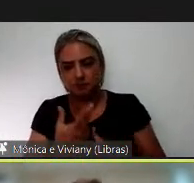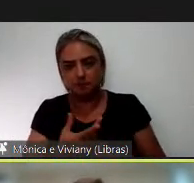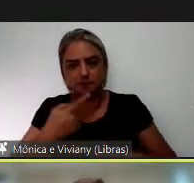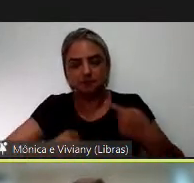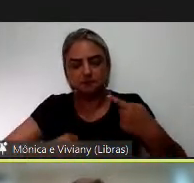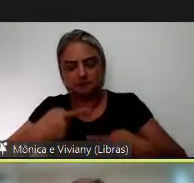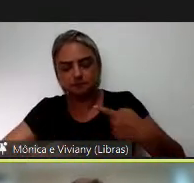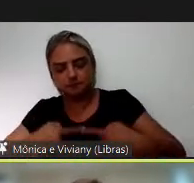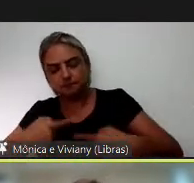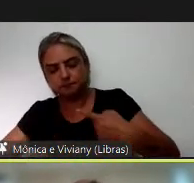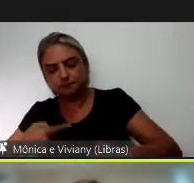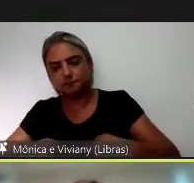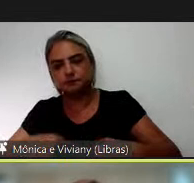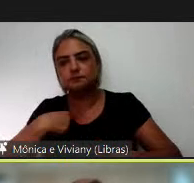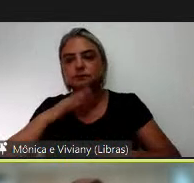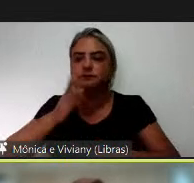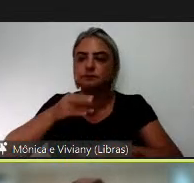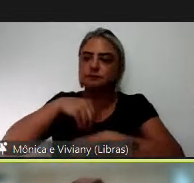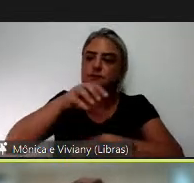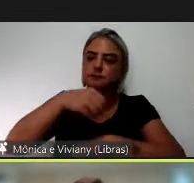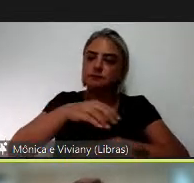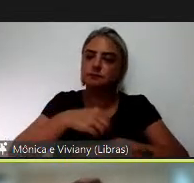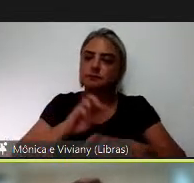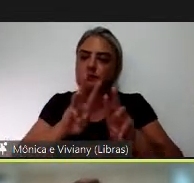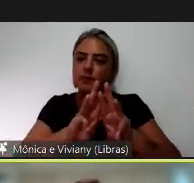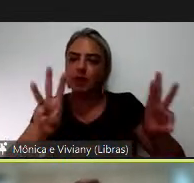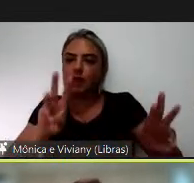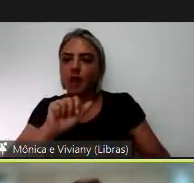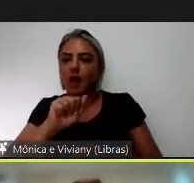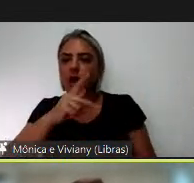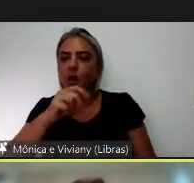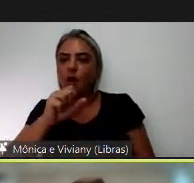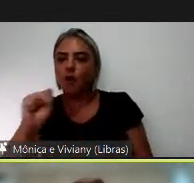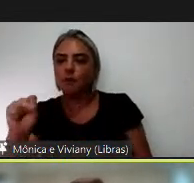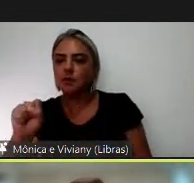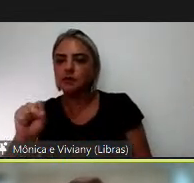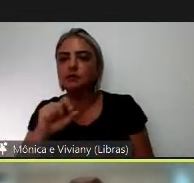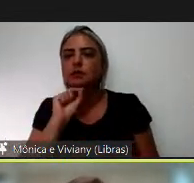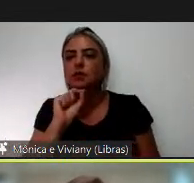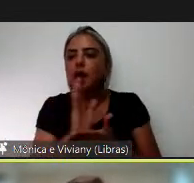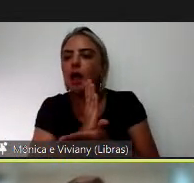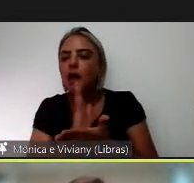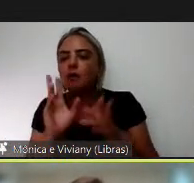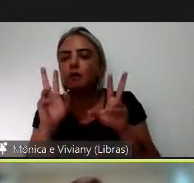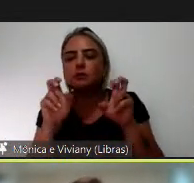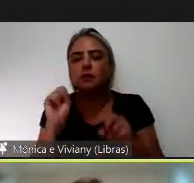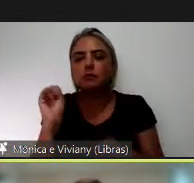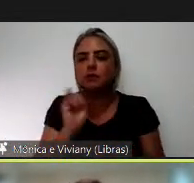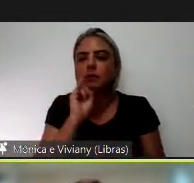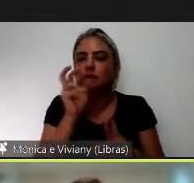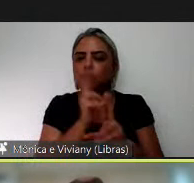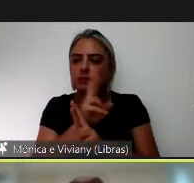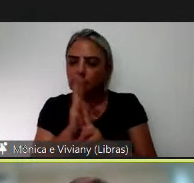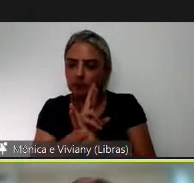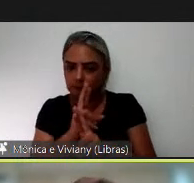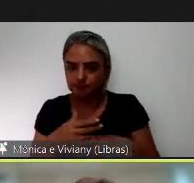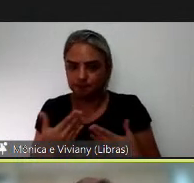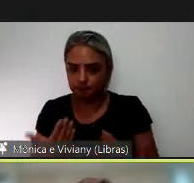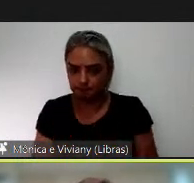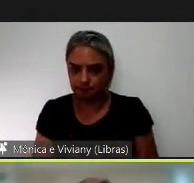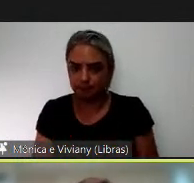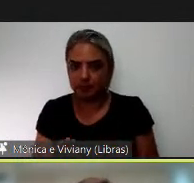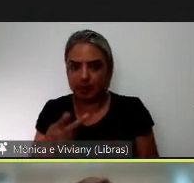made some debates that are available in the PAHO site about some